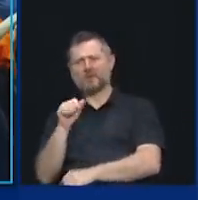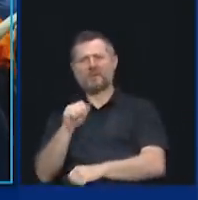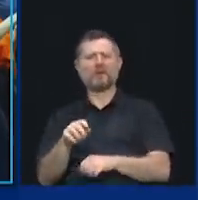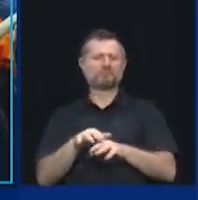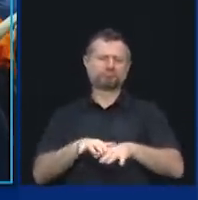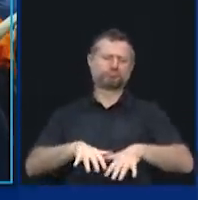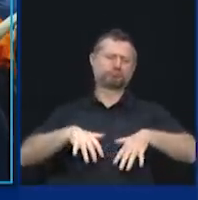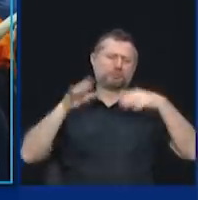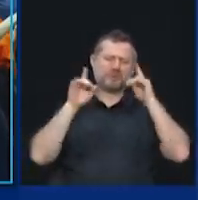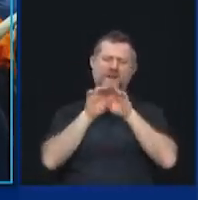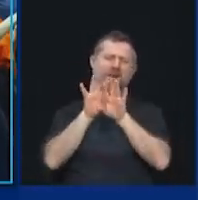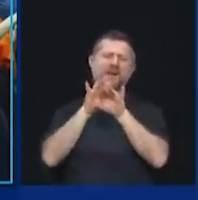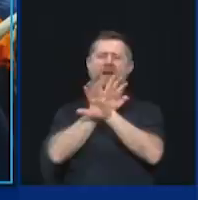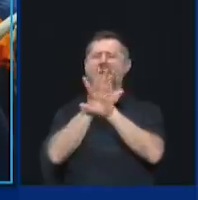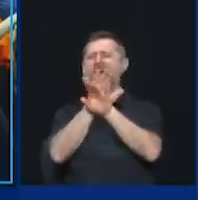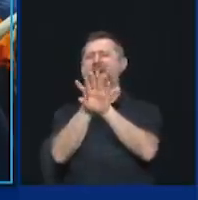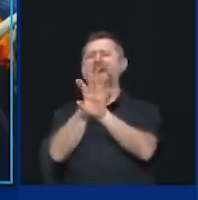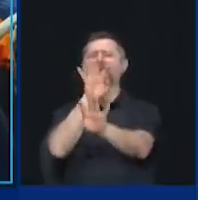vaccinated people.